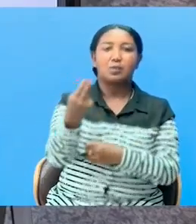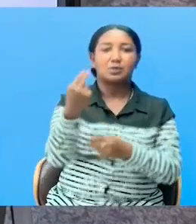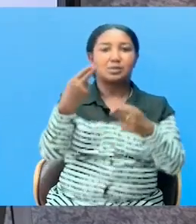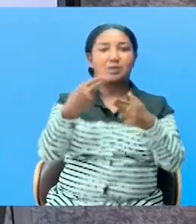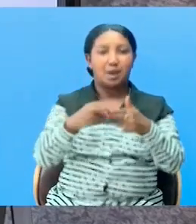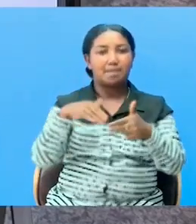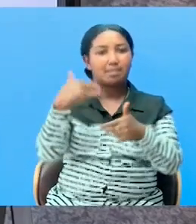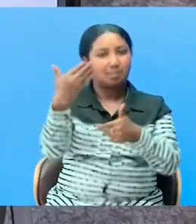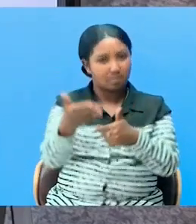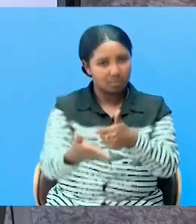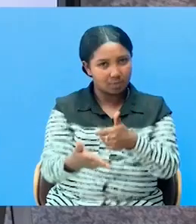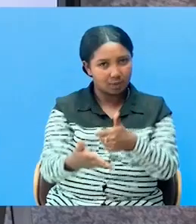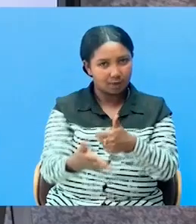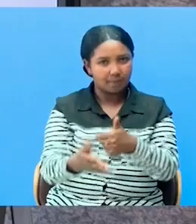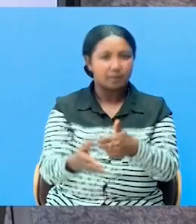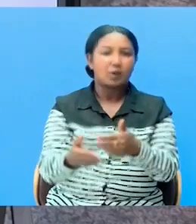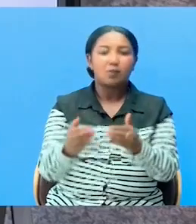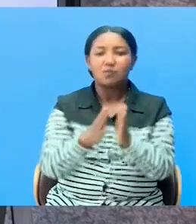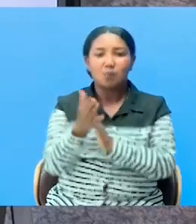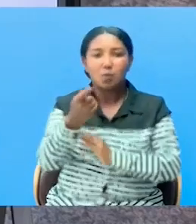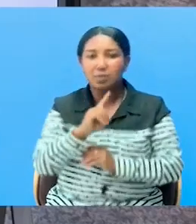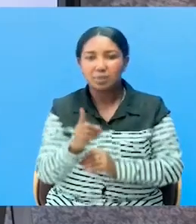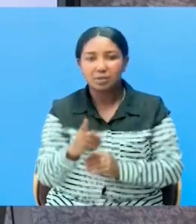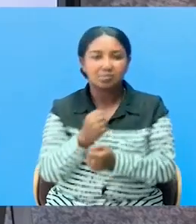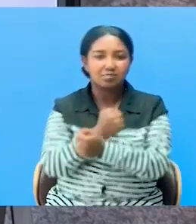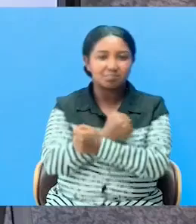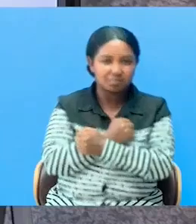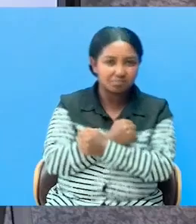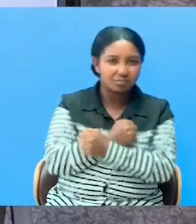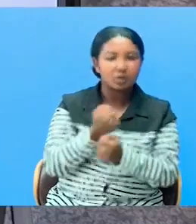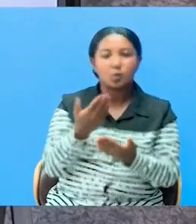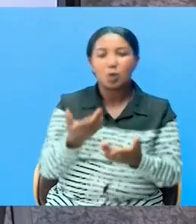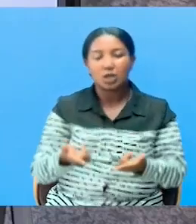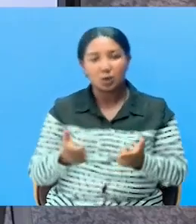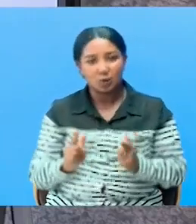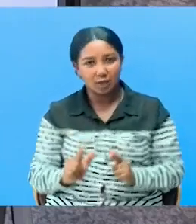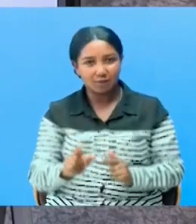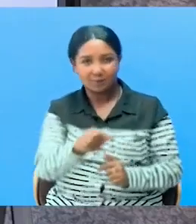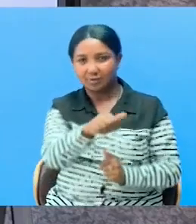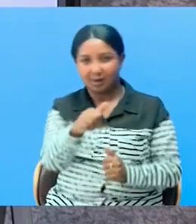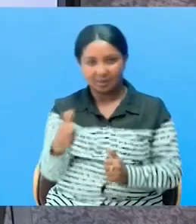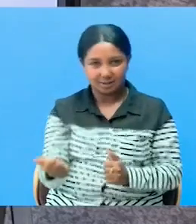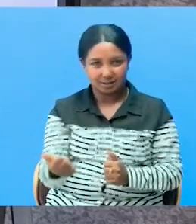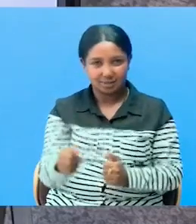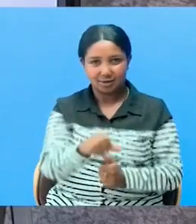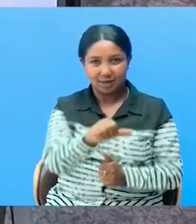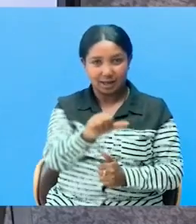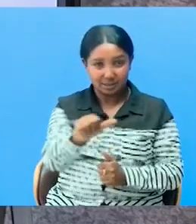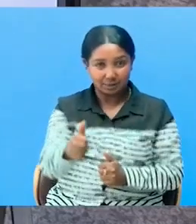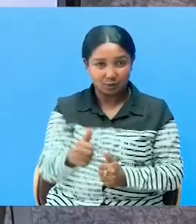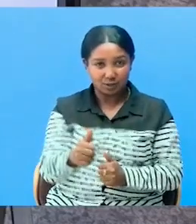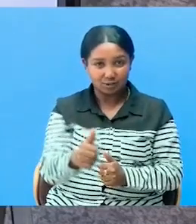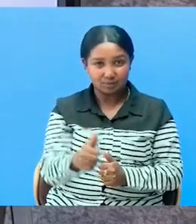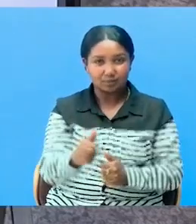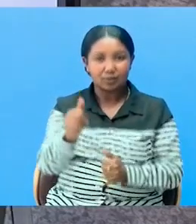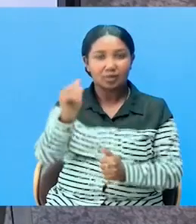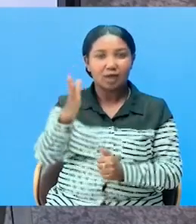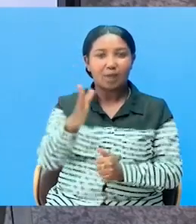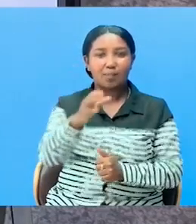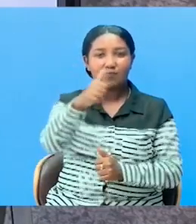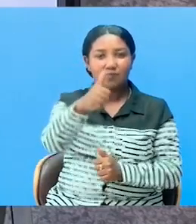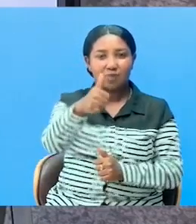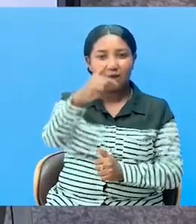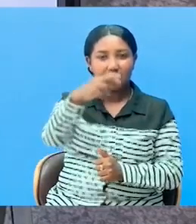name, hobbies, interest, where do you live, and others. The other one is types of